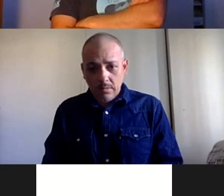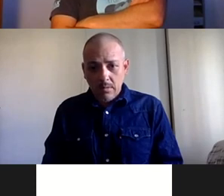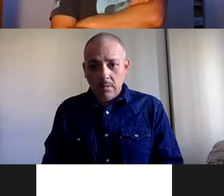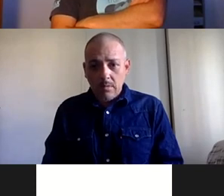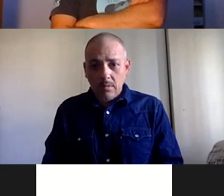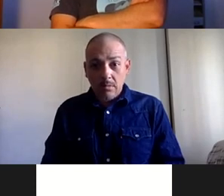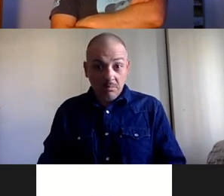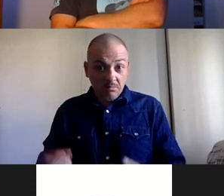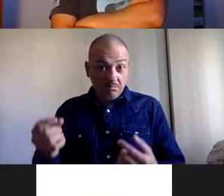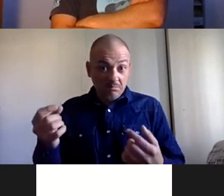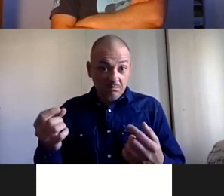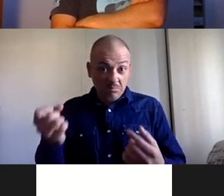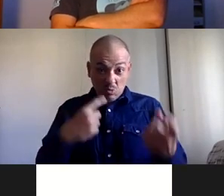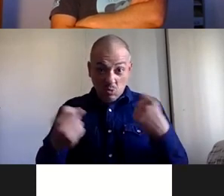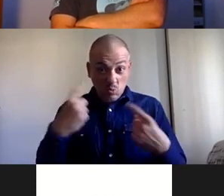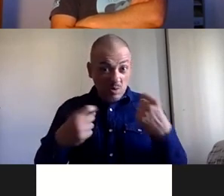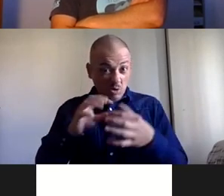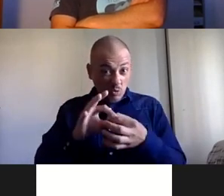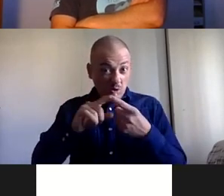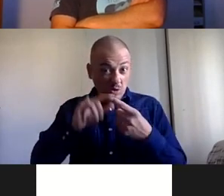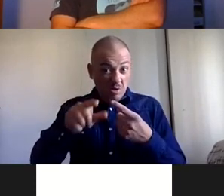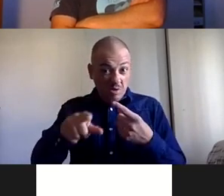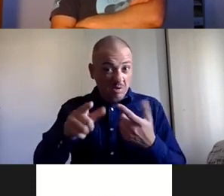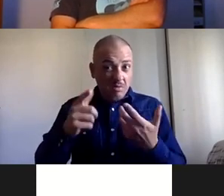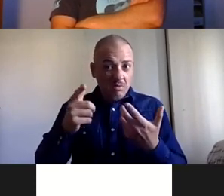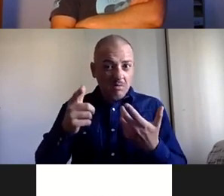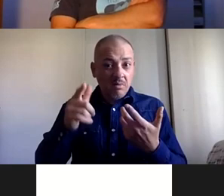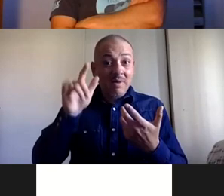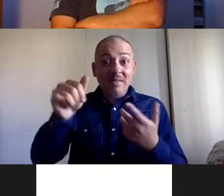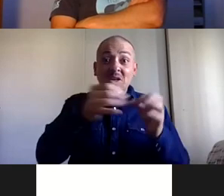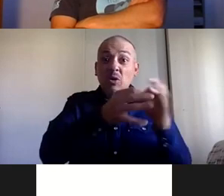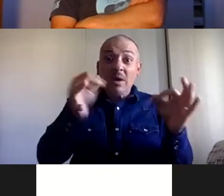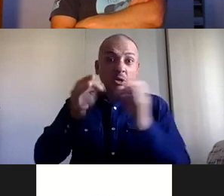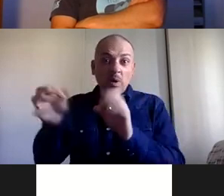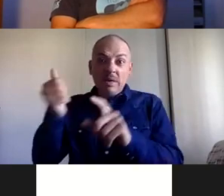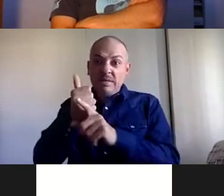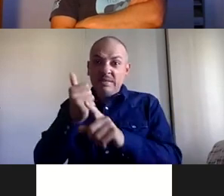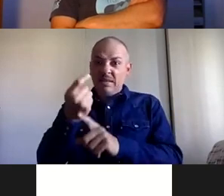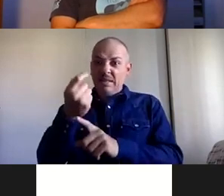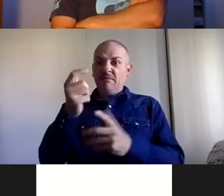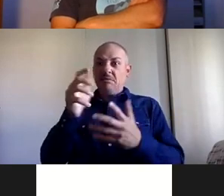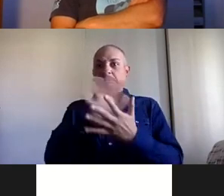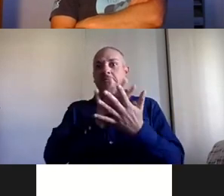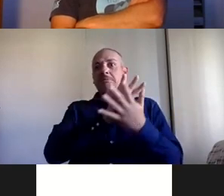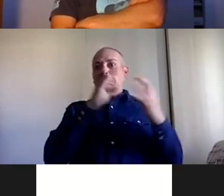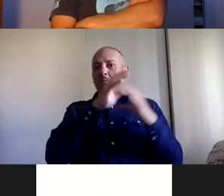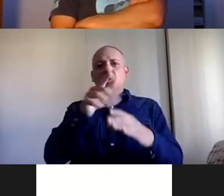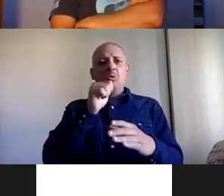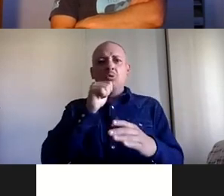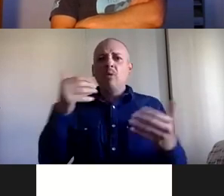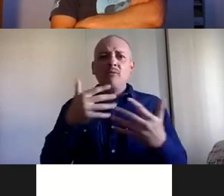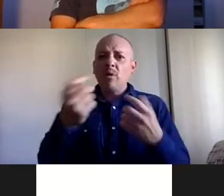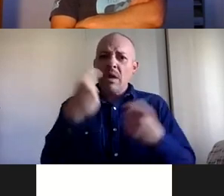Any questions about this? Because this is these equations are kind of mathy looking, so don't be afraid to ask